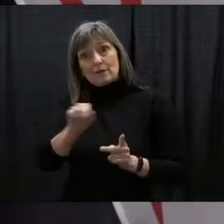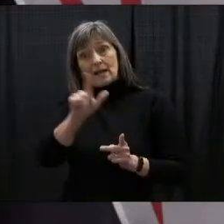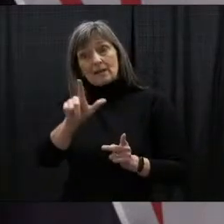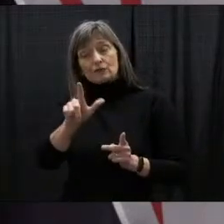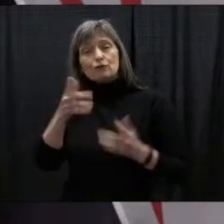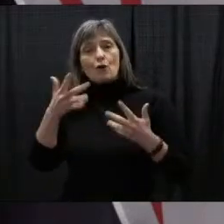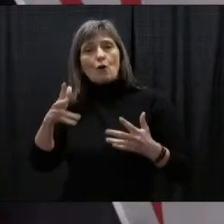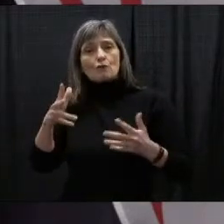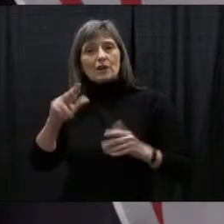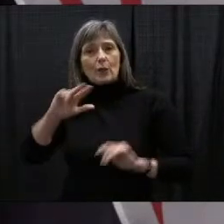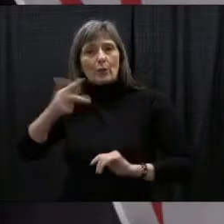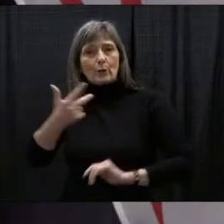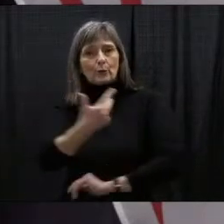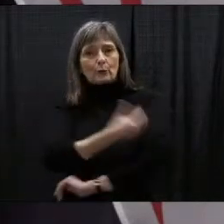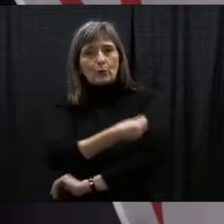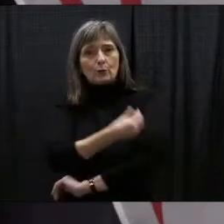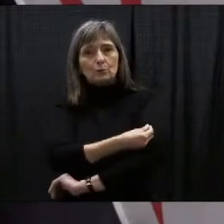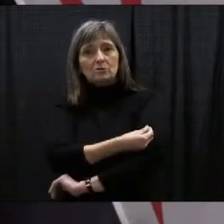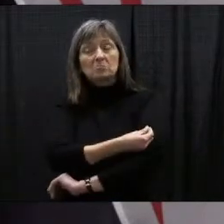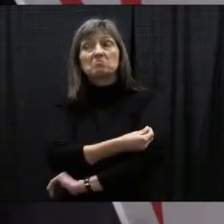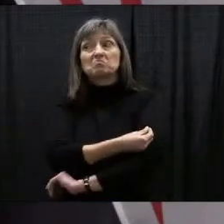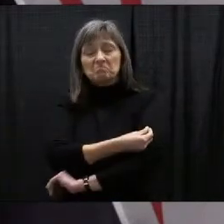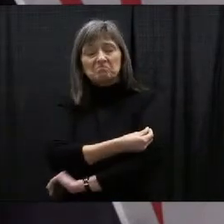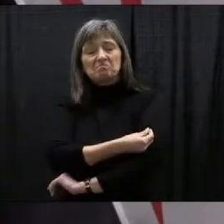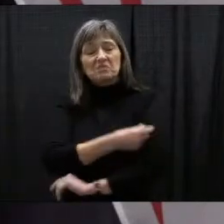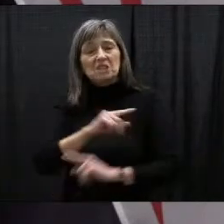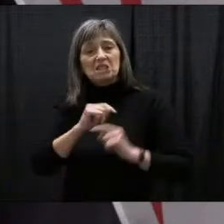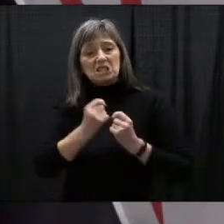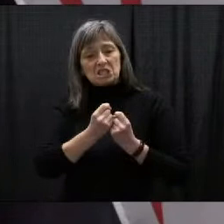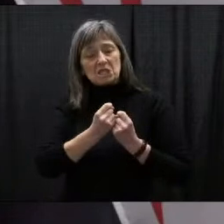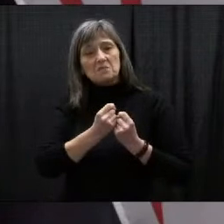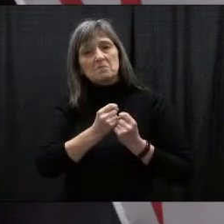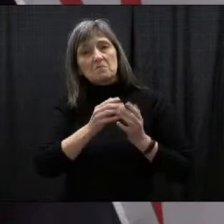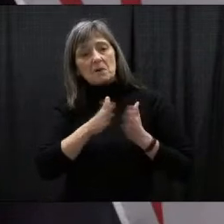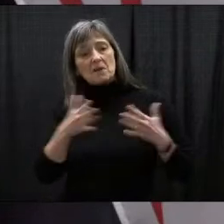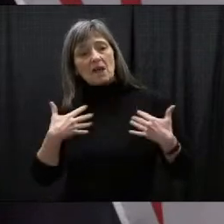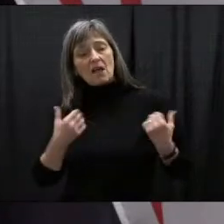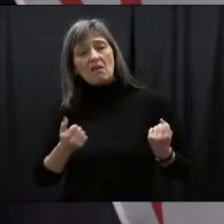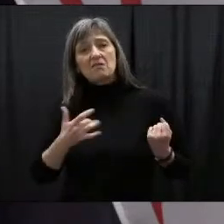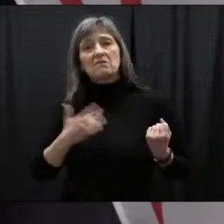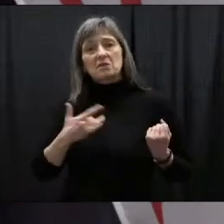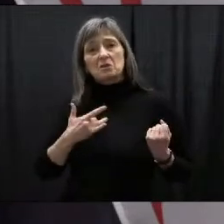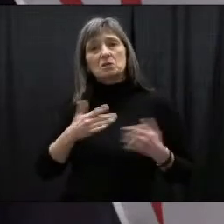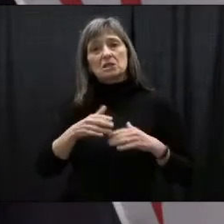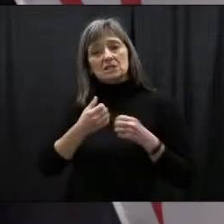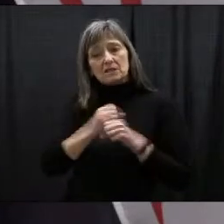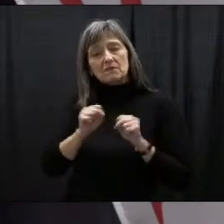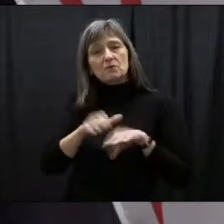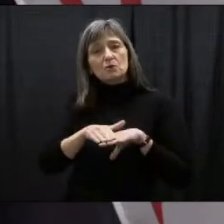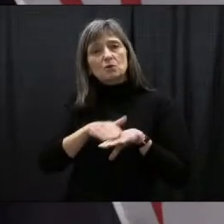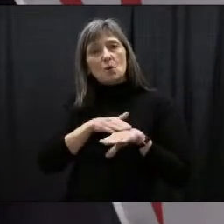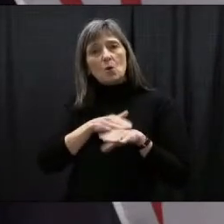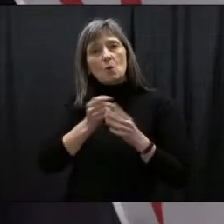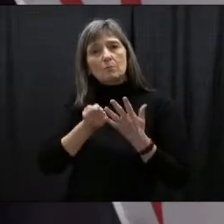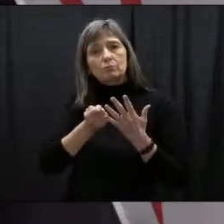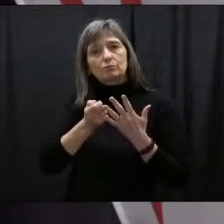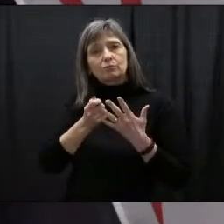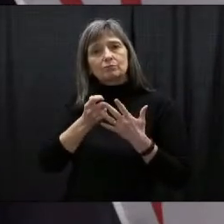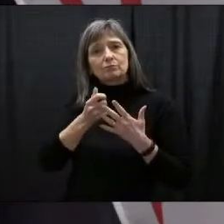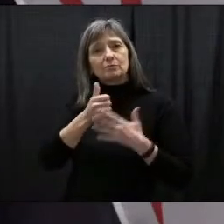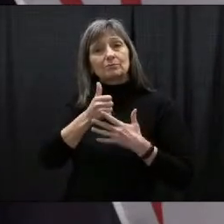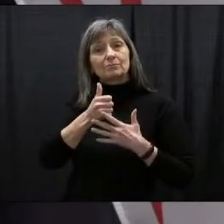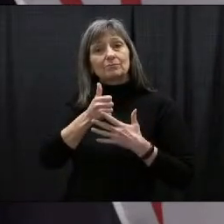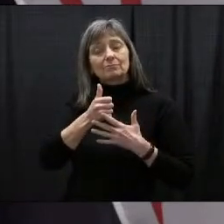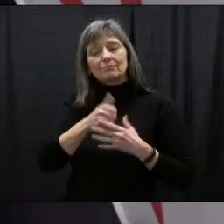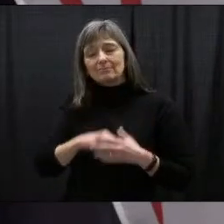Fitzgerald and her team in public health are able to safely, slowly loosen restrictions. Please remember